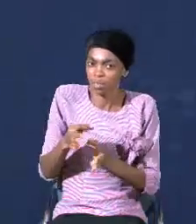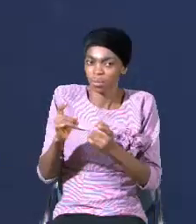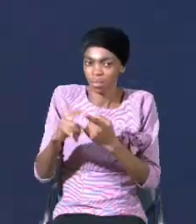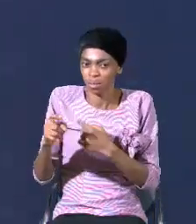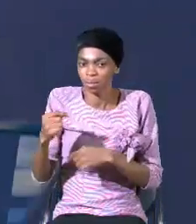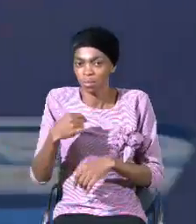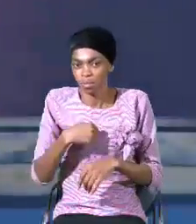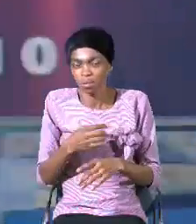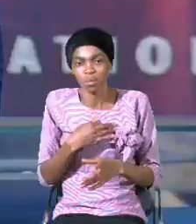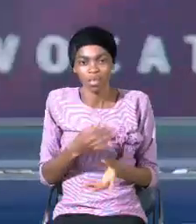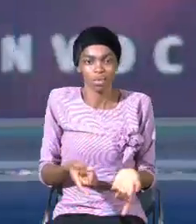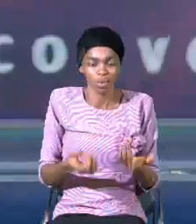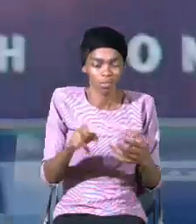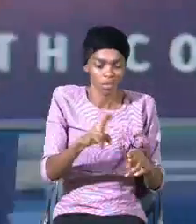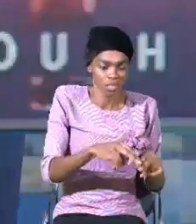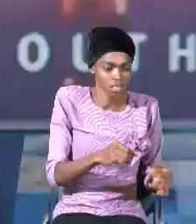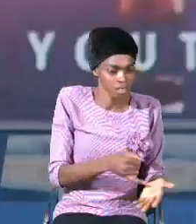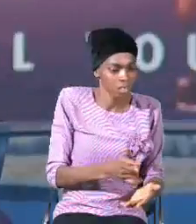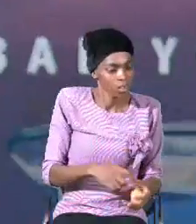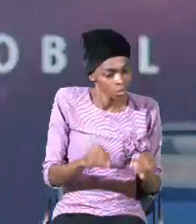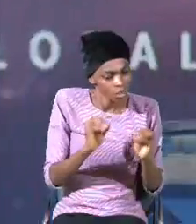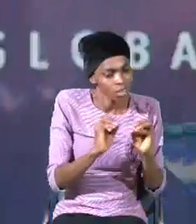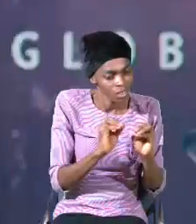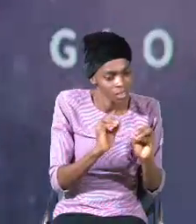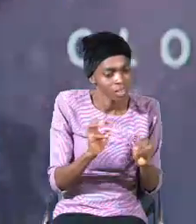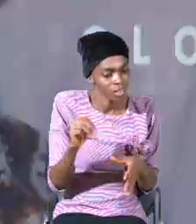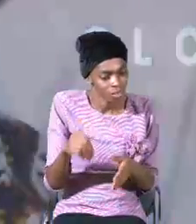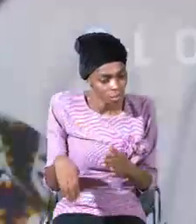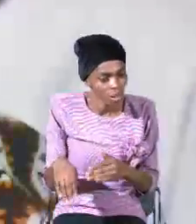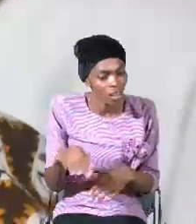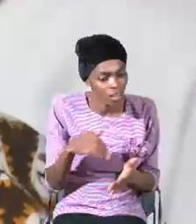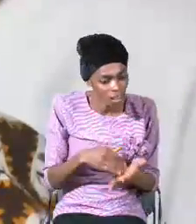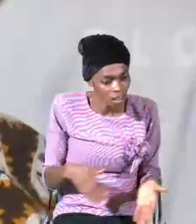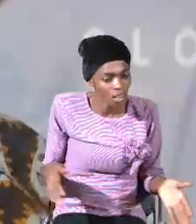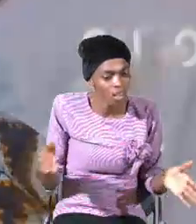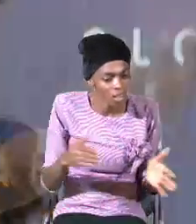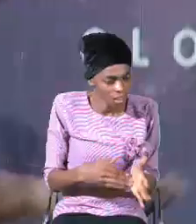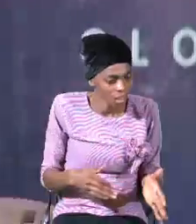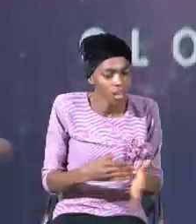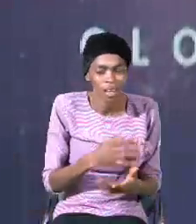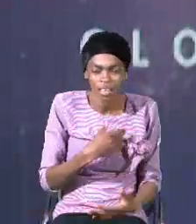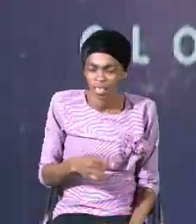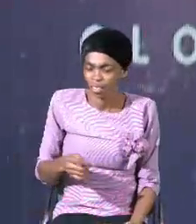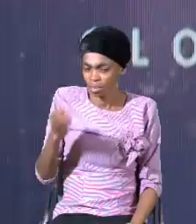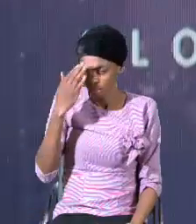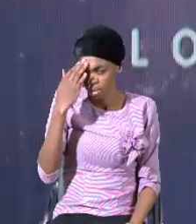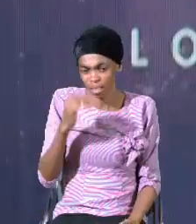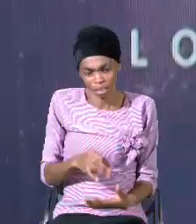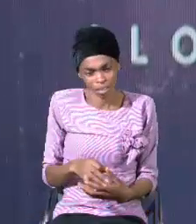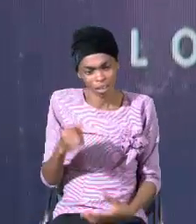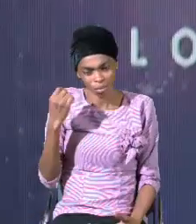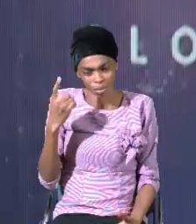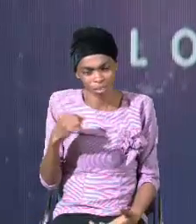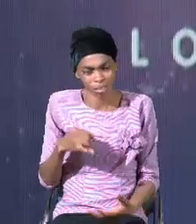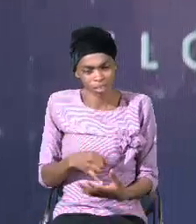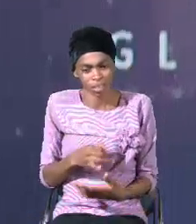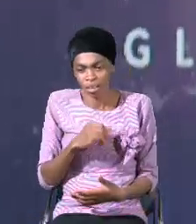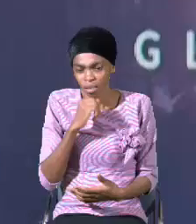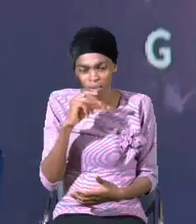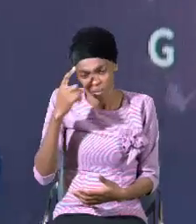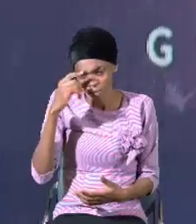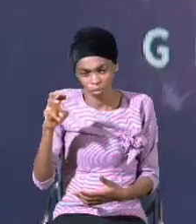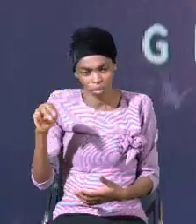sit down, and then I teach him over and over. And I discovered that's what I've been doing, not just for him in year one, that's